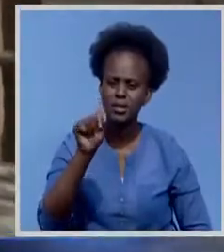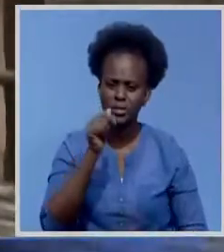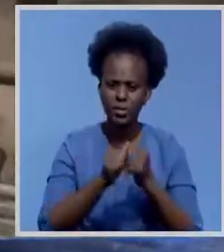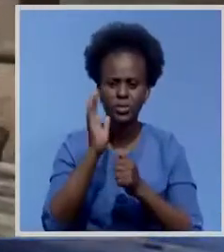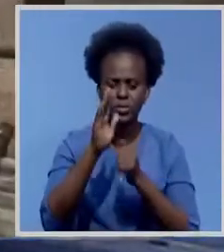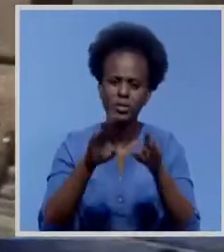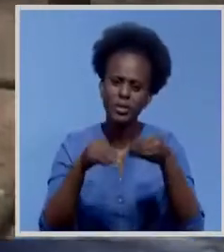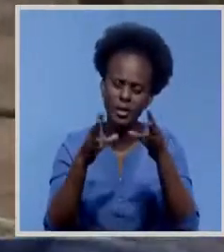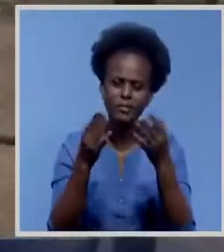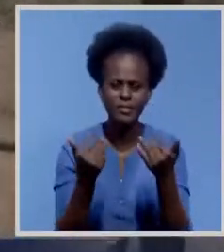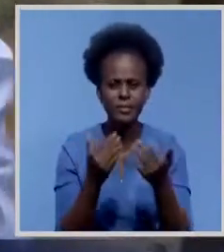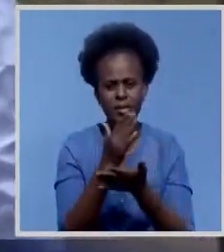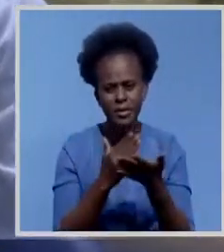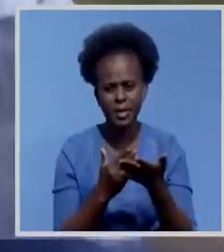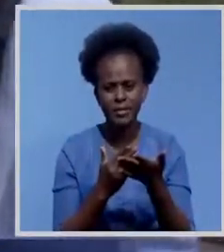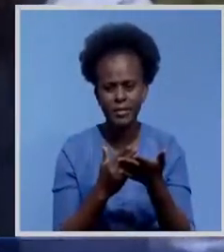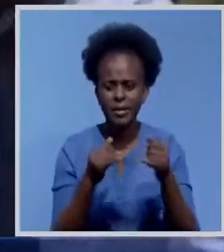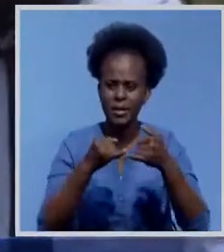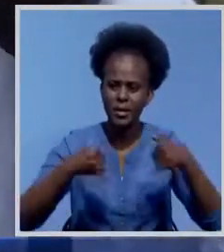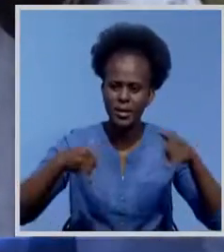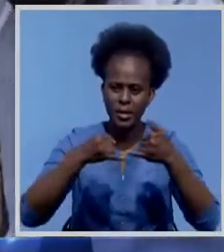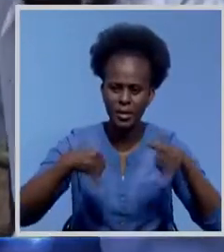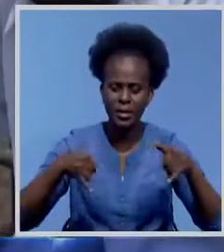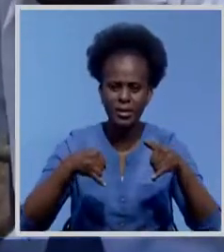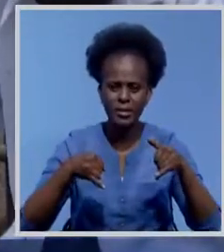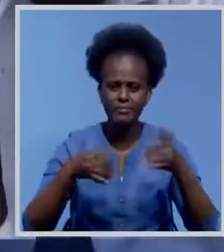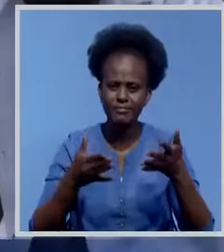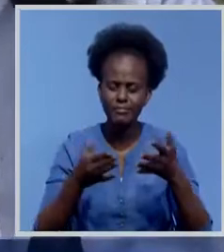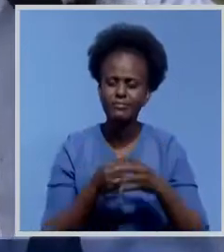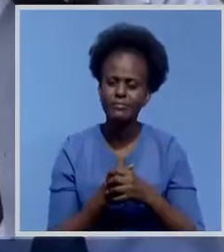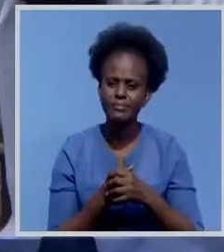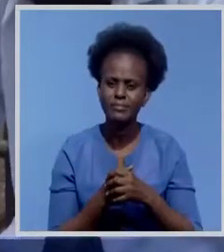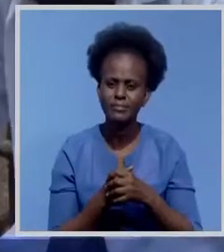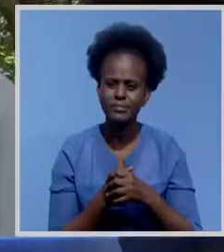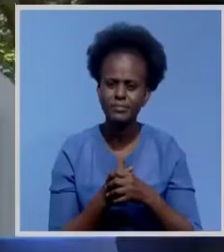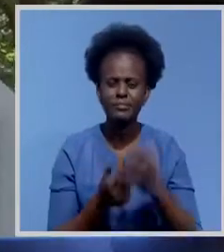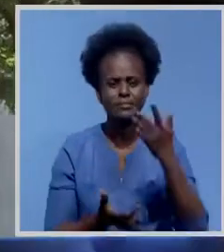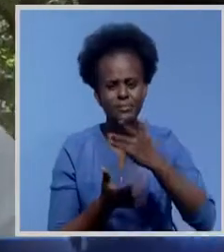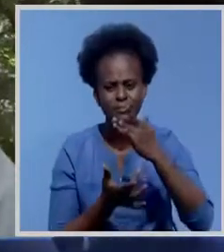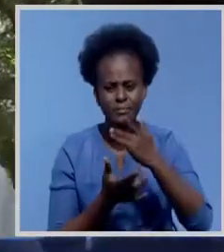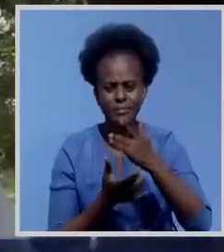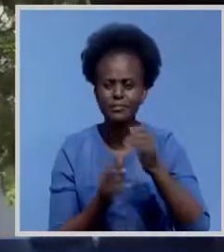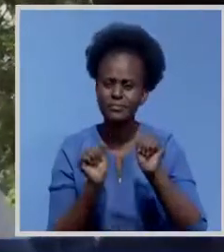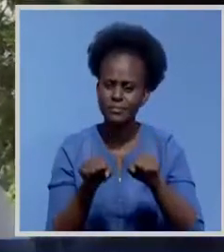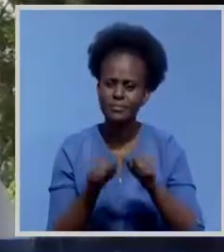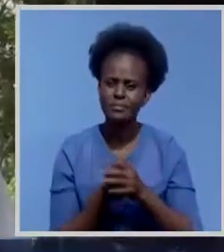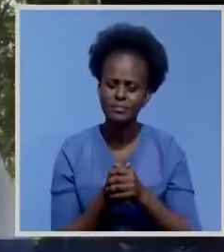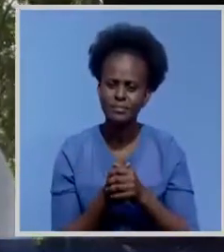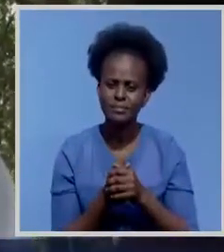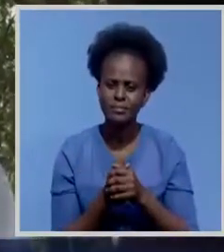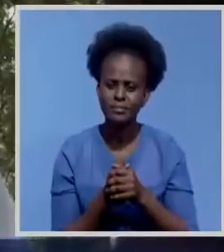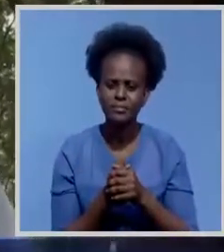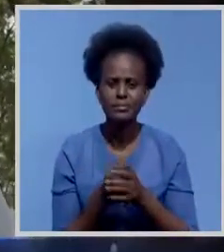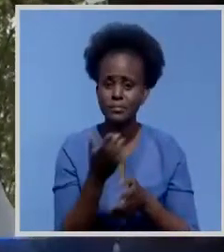providing certain lines. I'm not sure what those lines are called. It's a little bit technical for me.